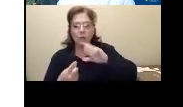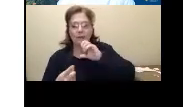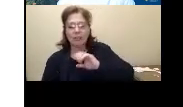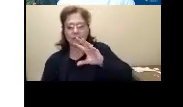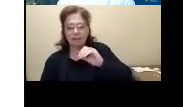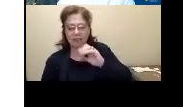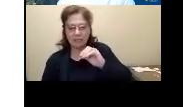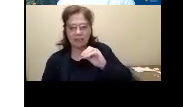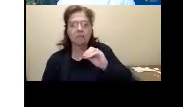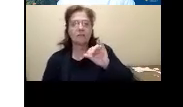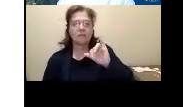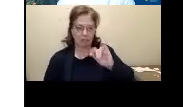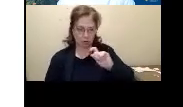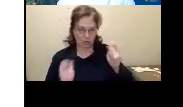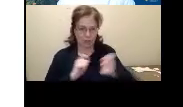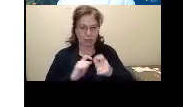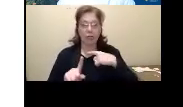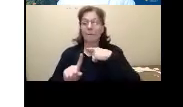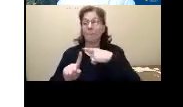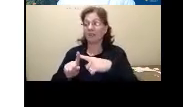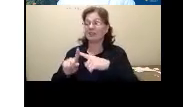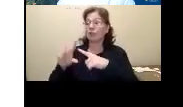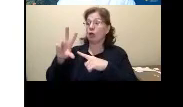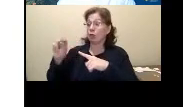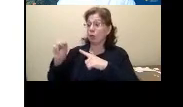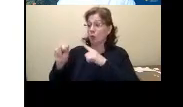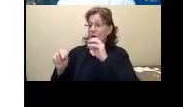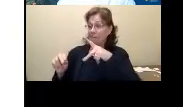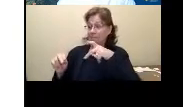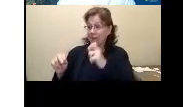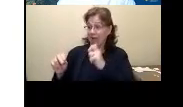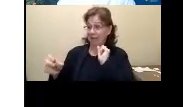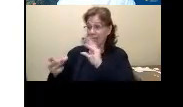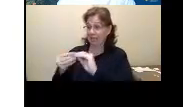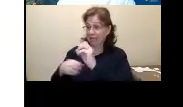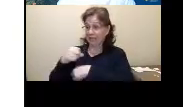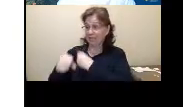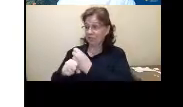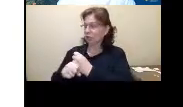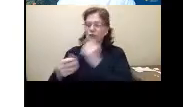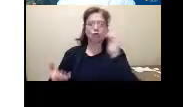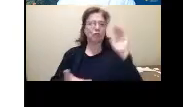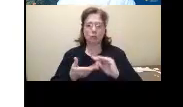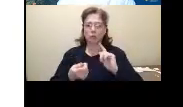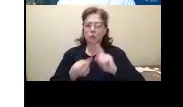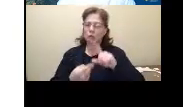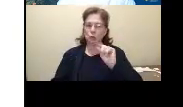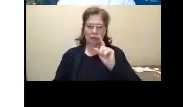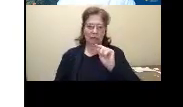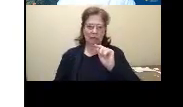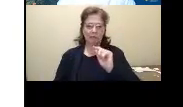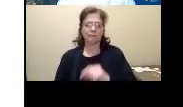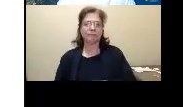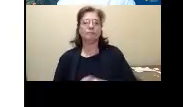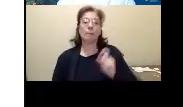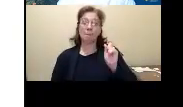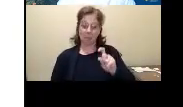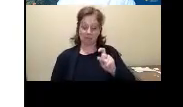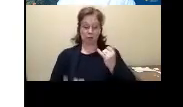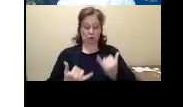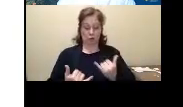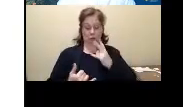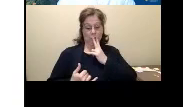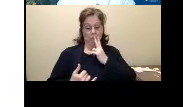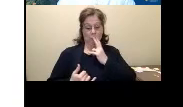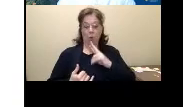smoking history from 30 pack years down to 20 pack years. You still have the requirement to be a current smoker or quit less than 15 years